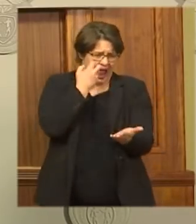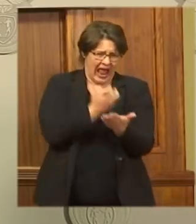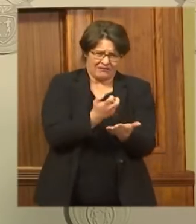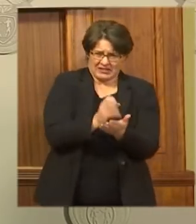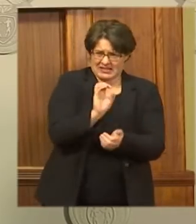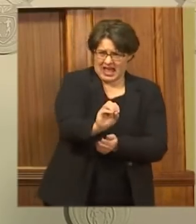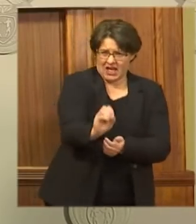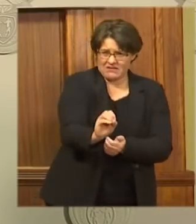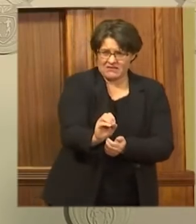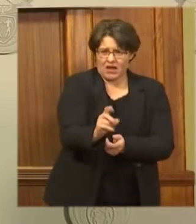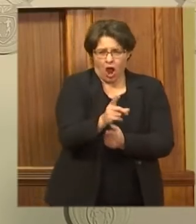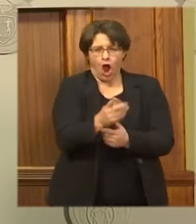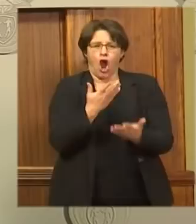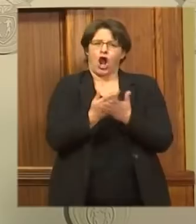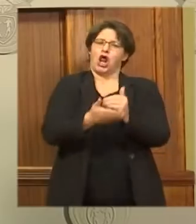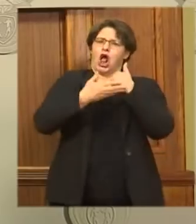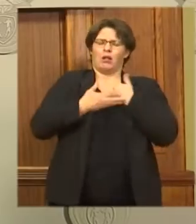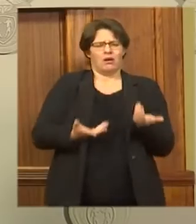may even be harmful.